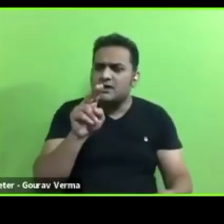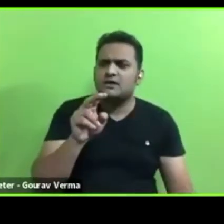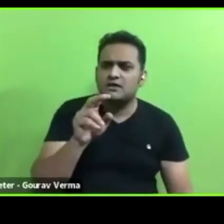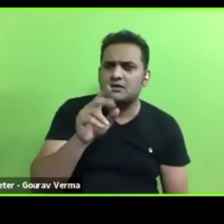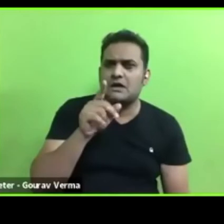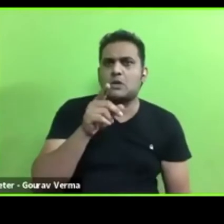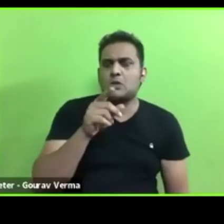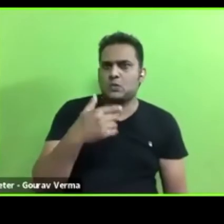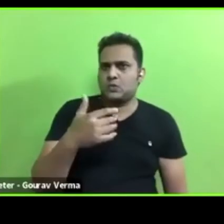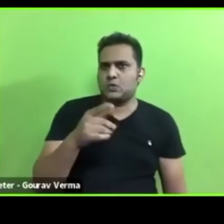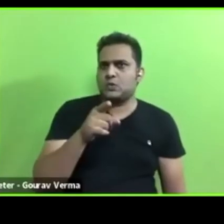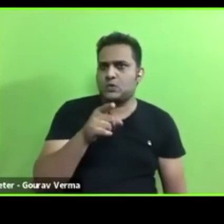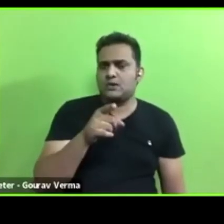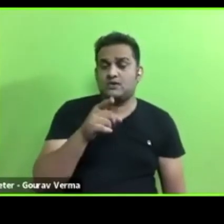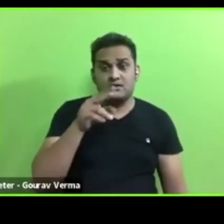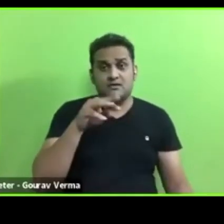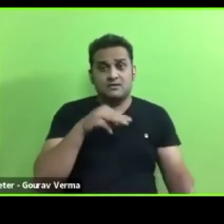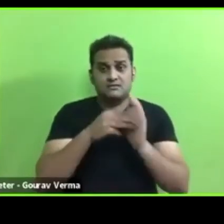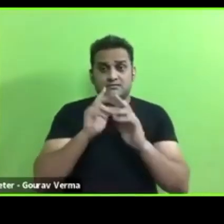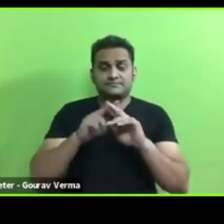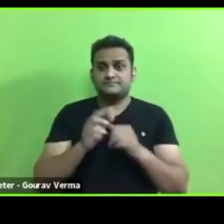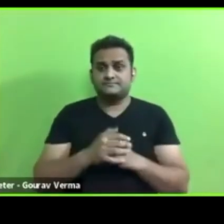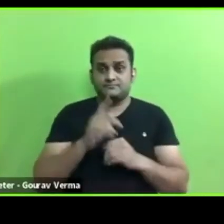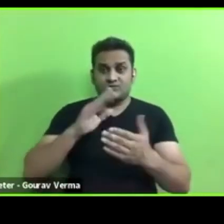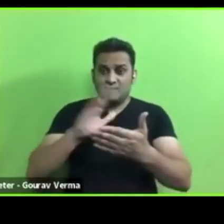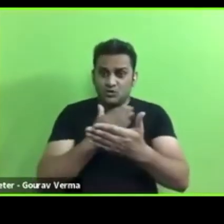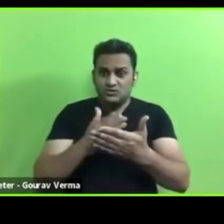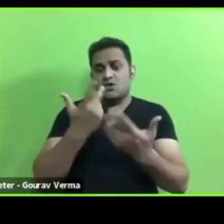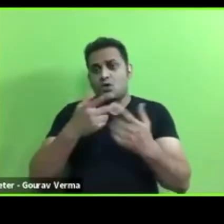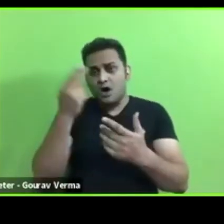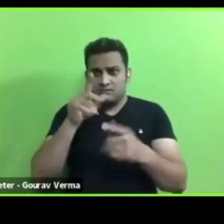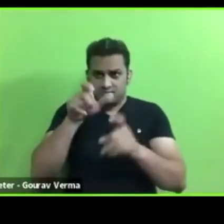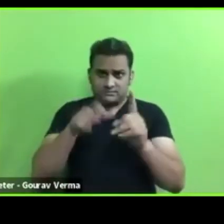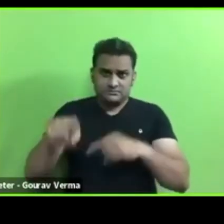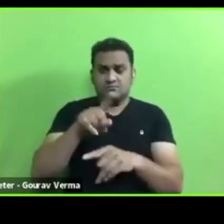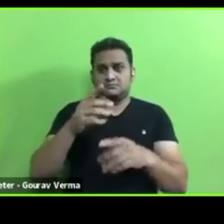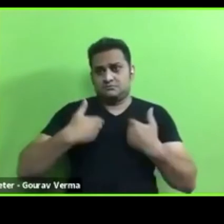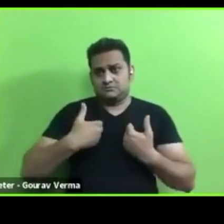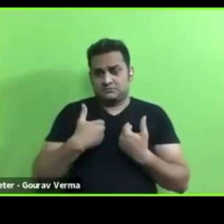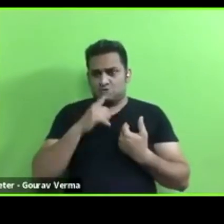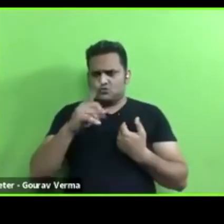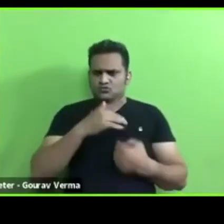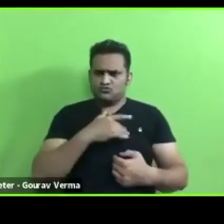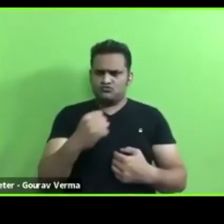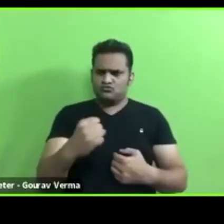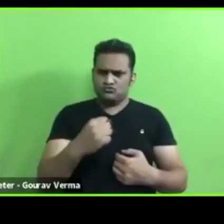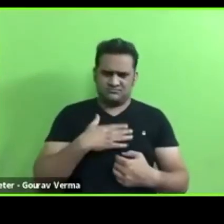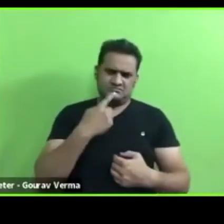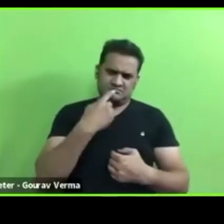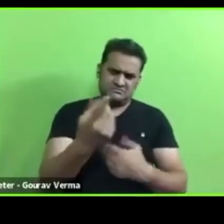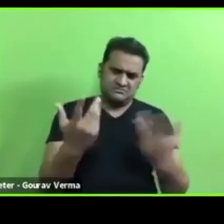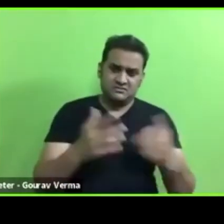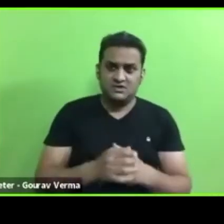problematic. And as a person in music and in art, I can quite confidently say that the